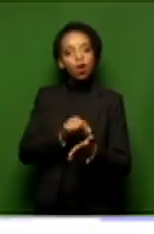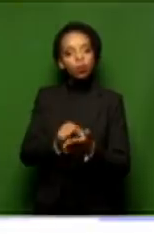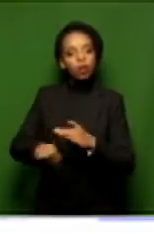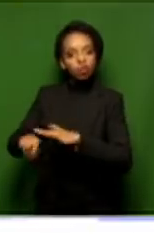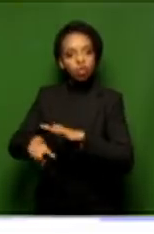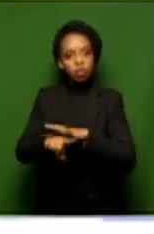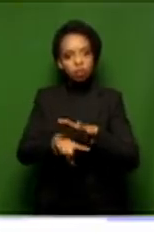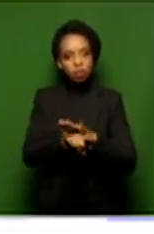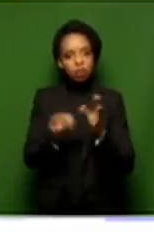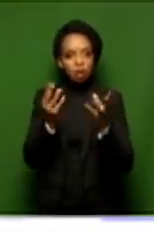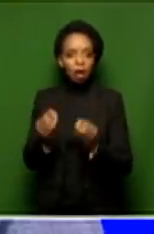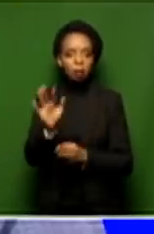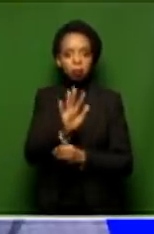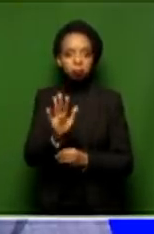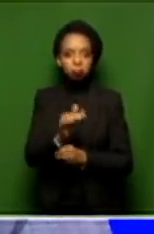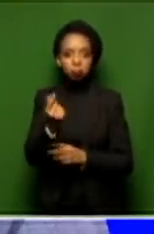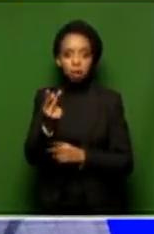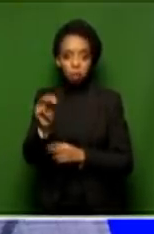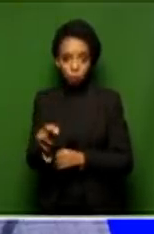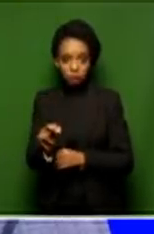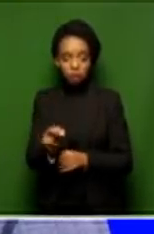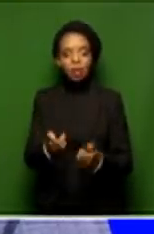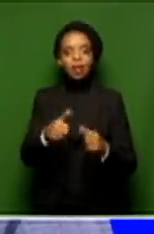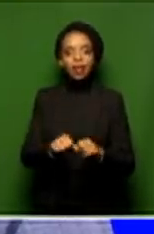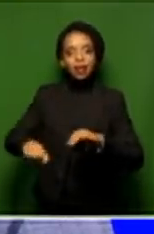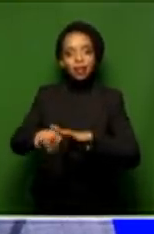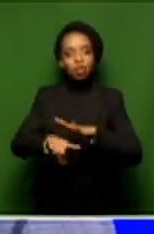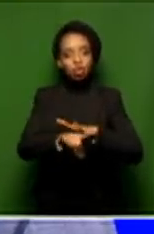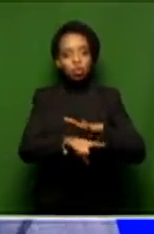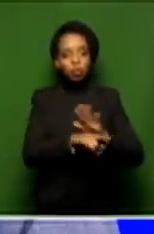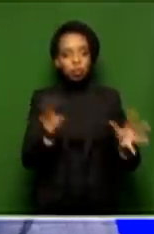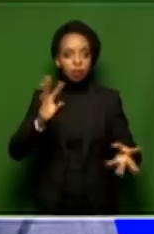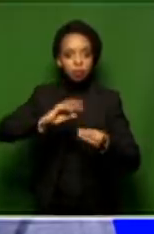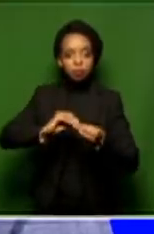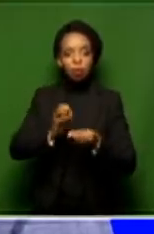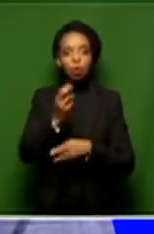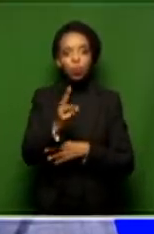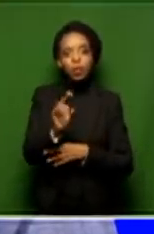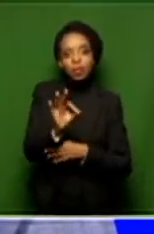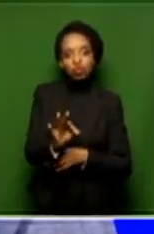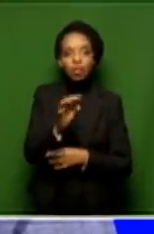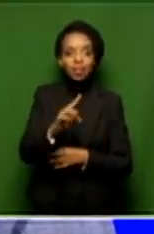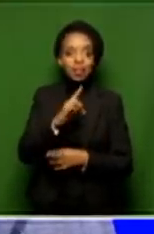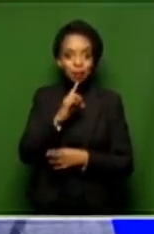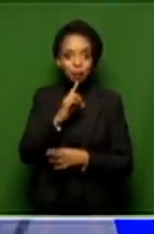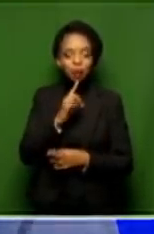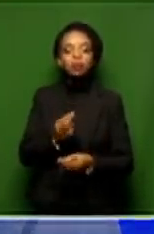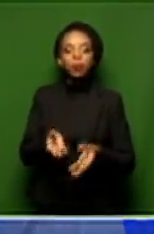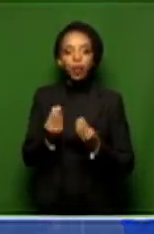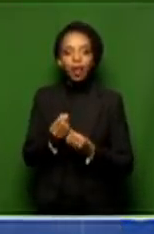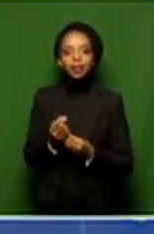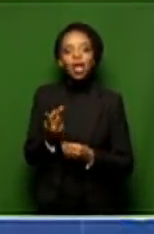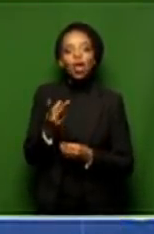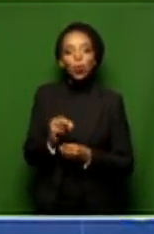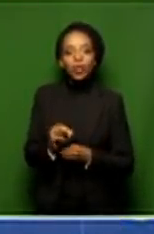number about 20. So out of the 23,000 voting districts, we get about 20 clusters. And then once we have